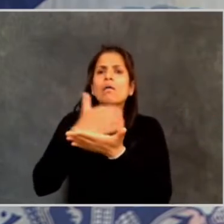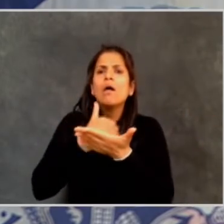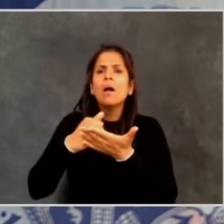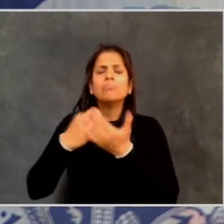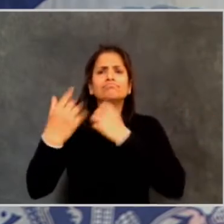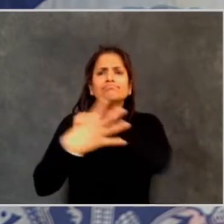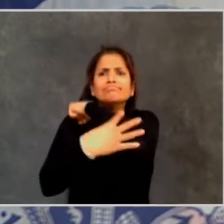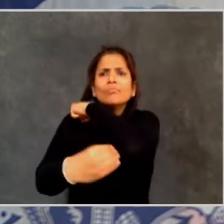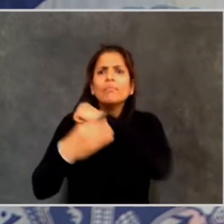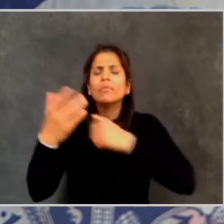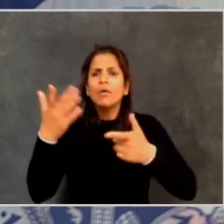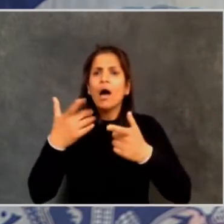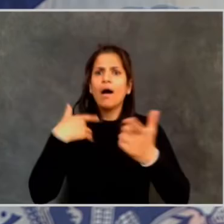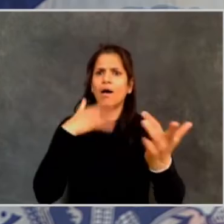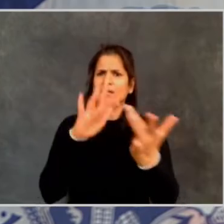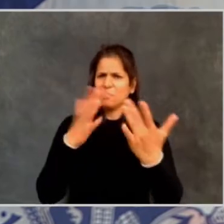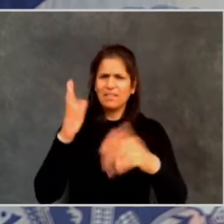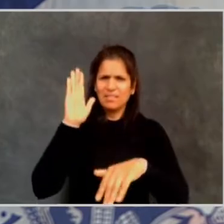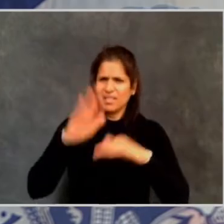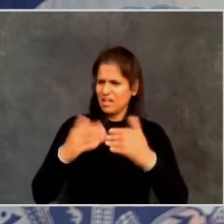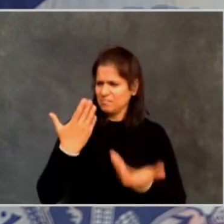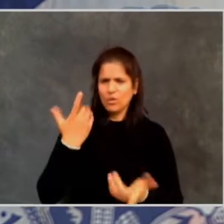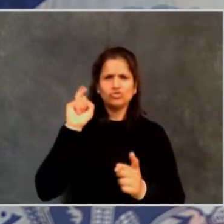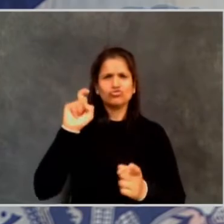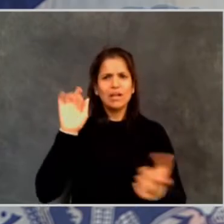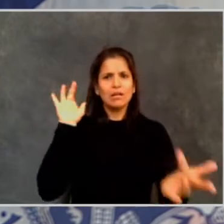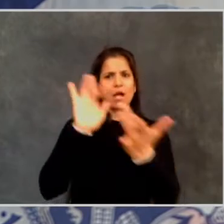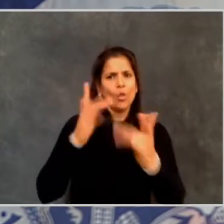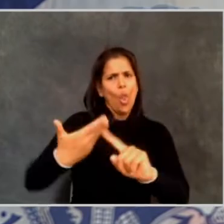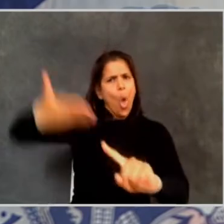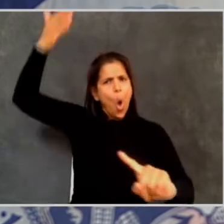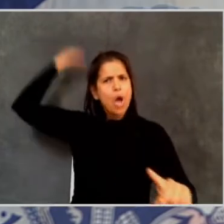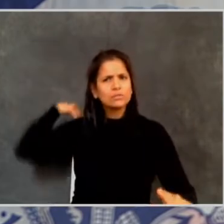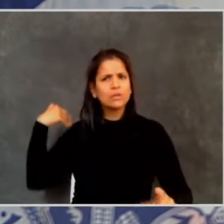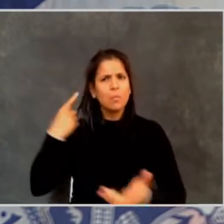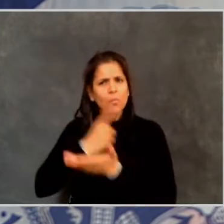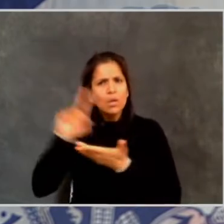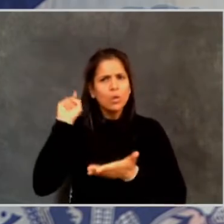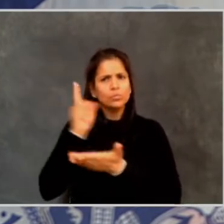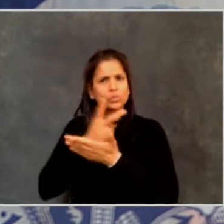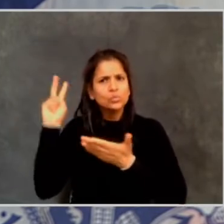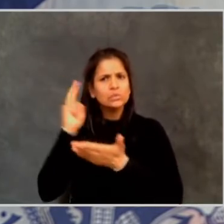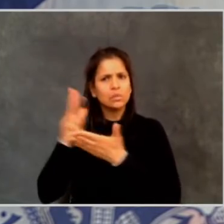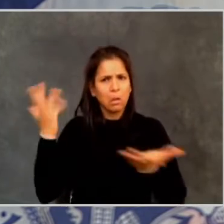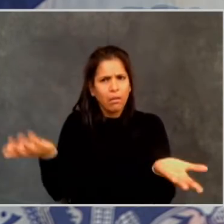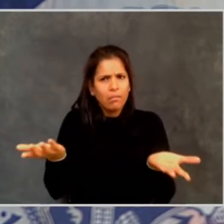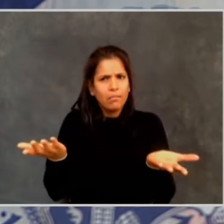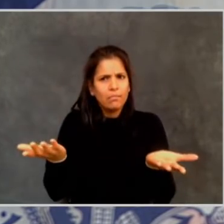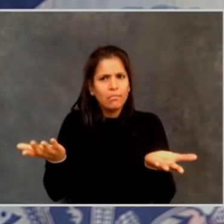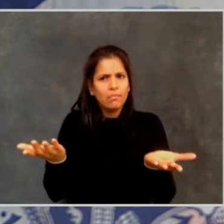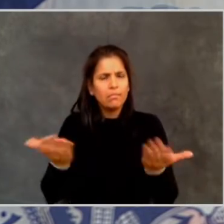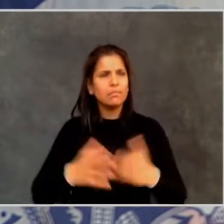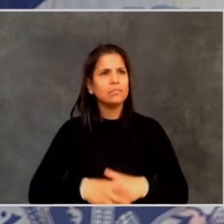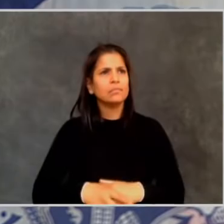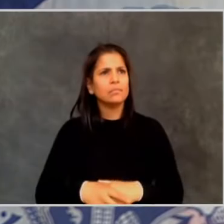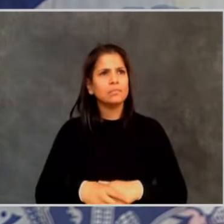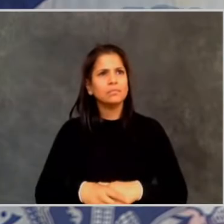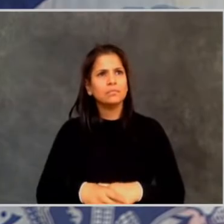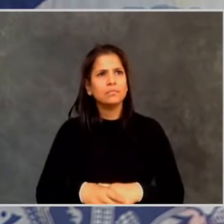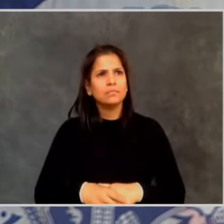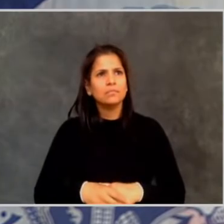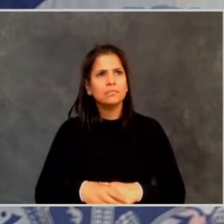a hugely moving target, first of all, this entire reality with coronavirus. There's no